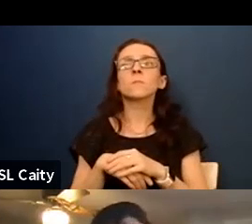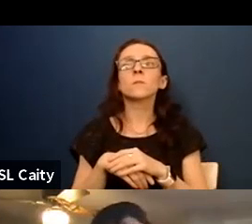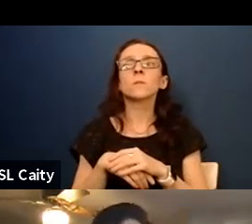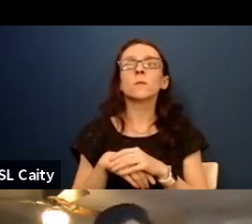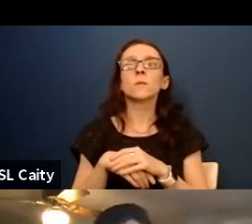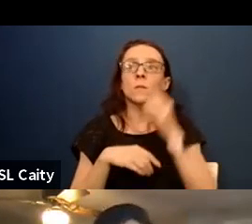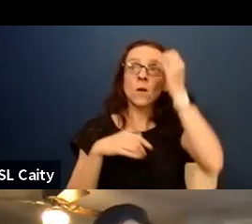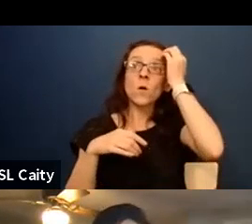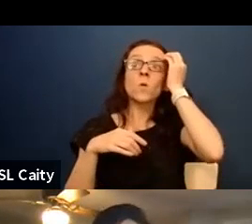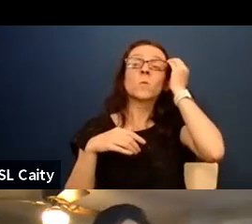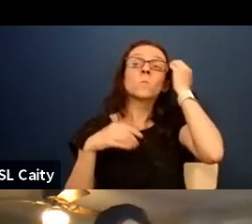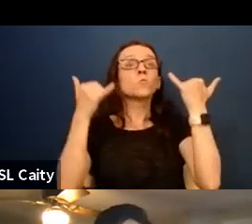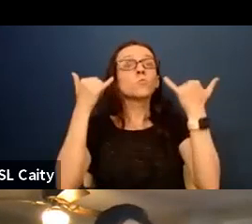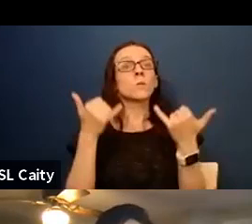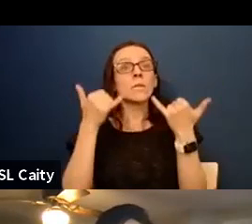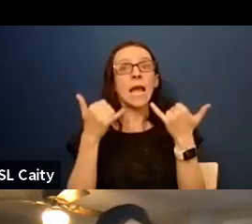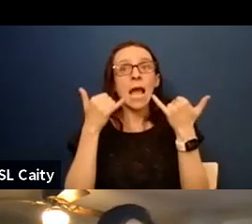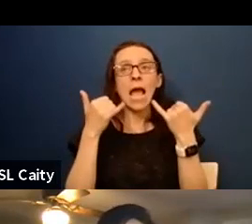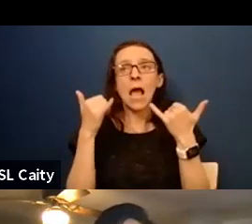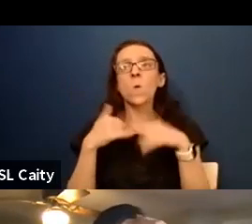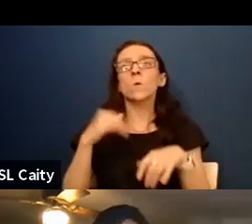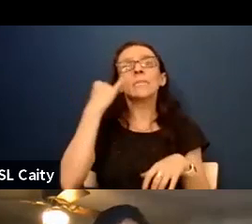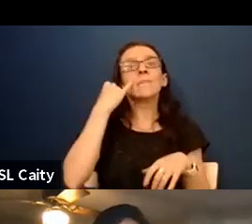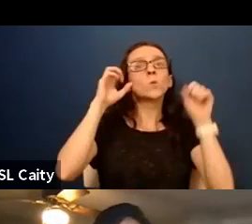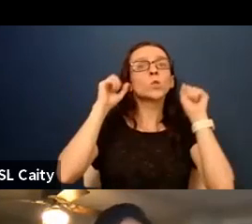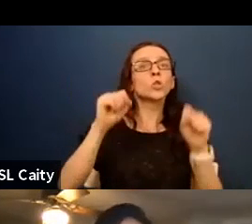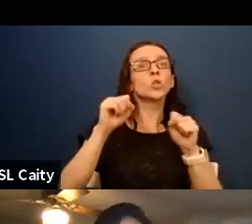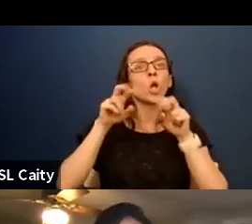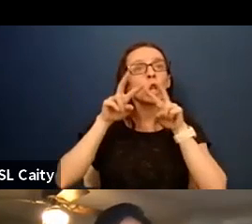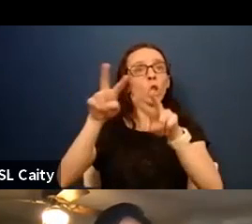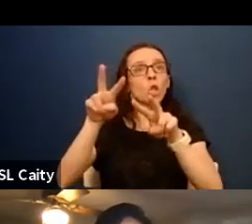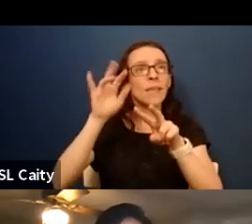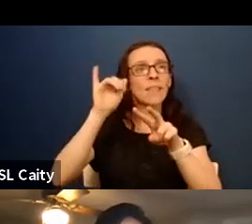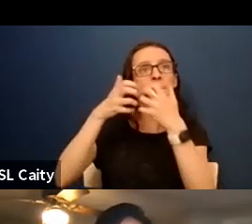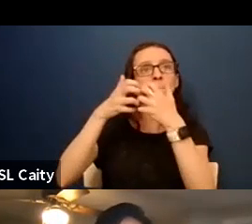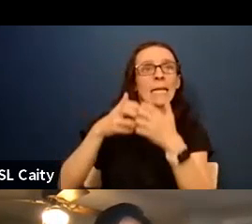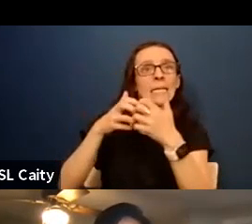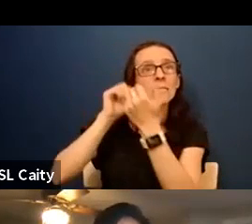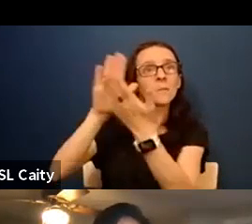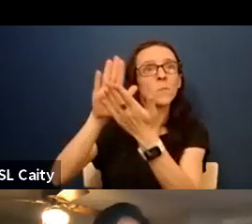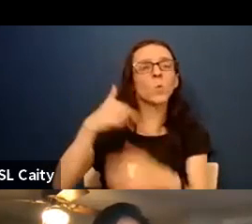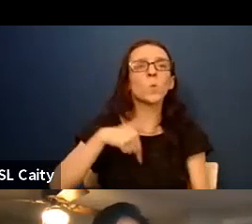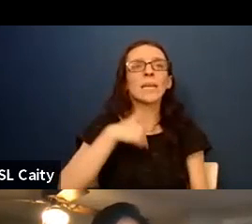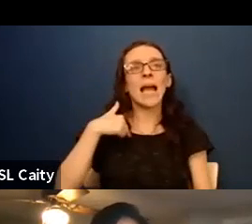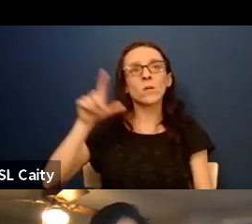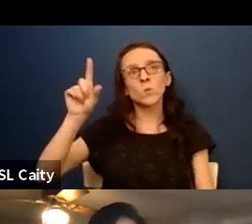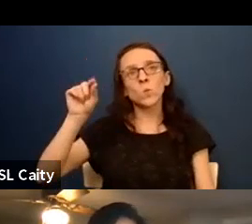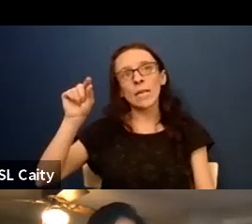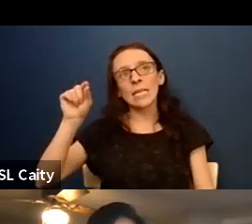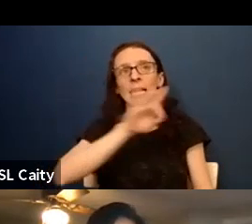table are looking at the mechanism. We've got the 20/80, right? And so that would be